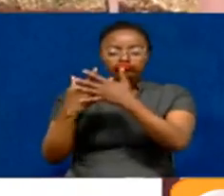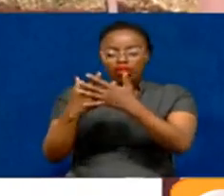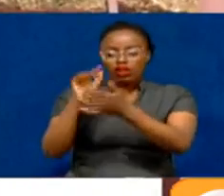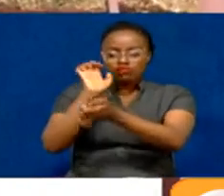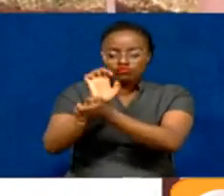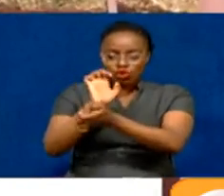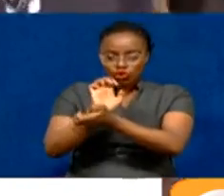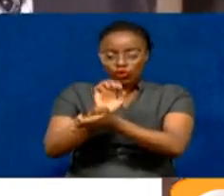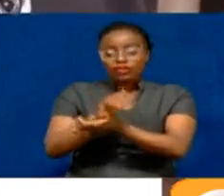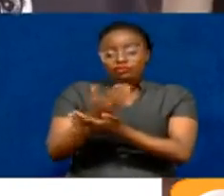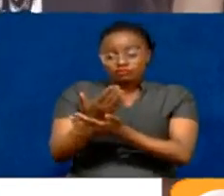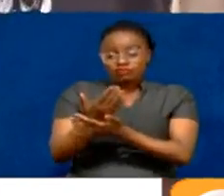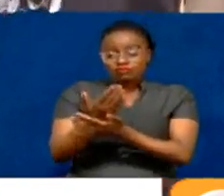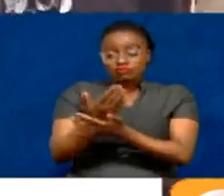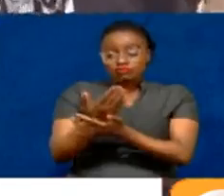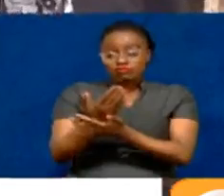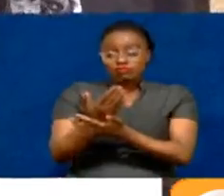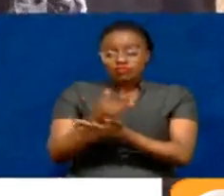County after his arrest.